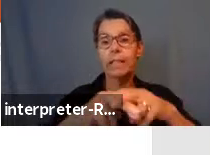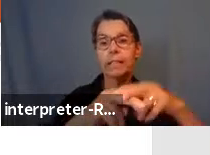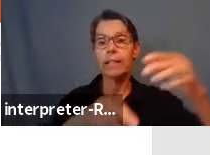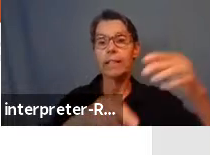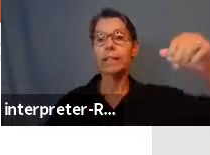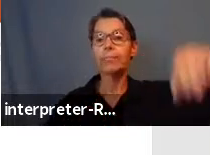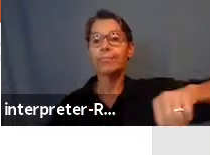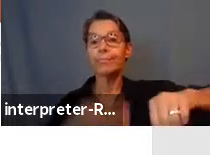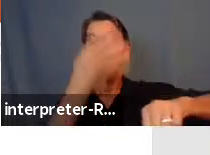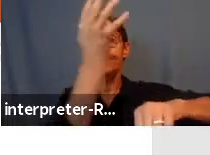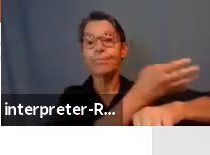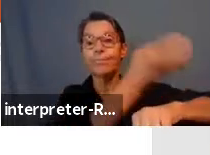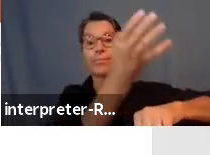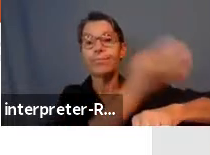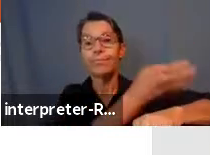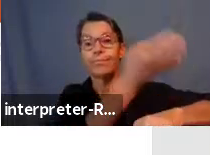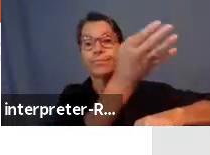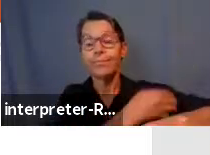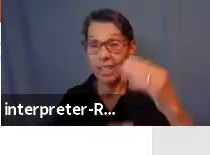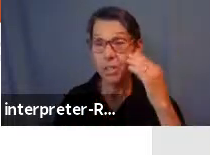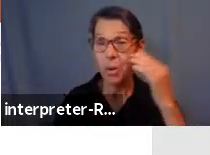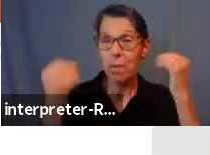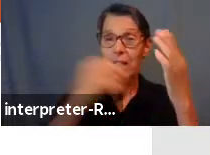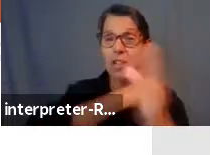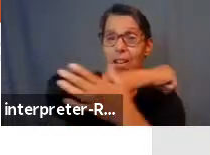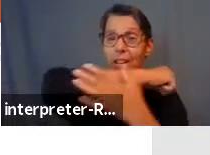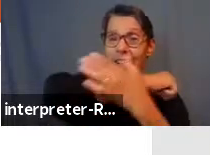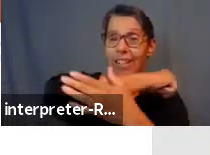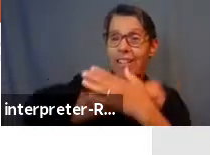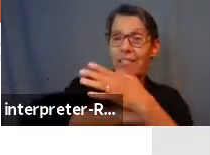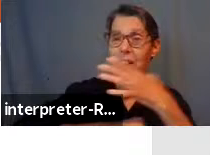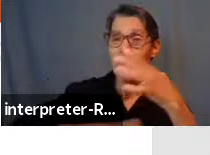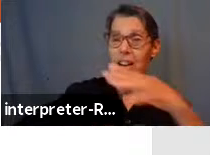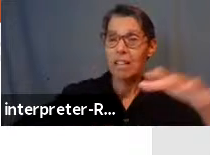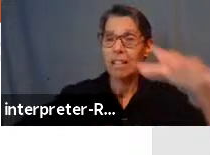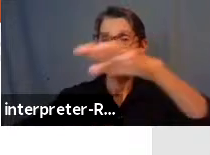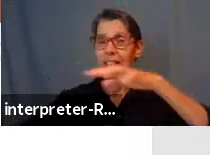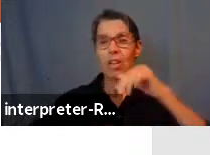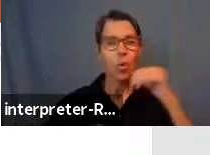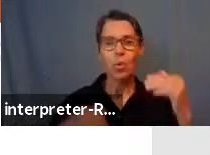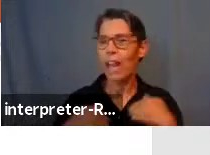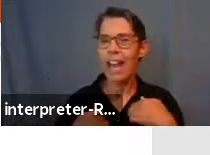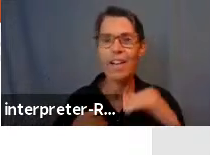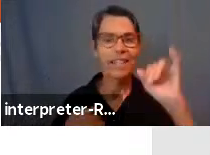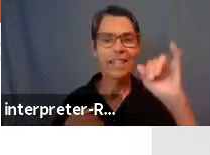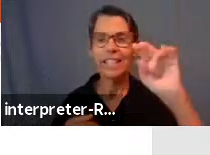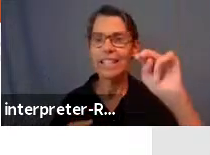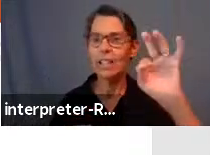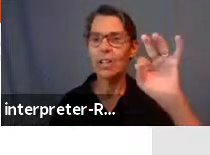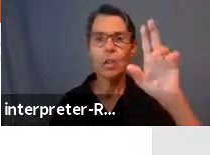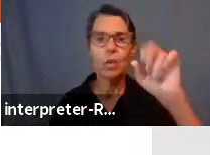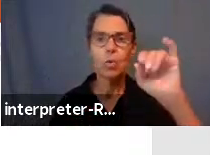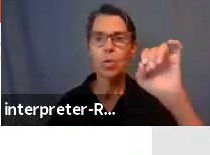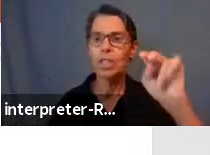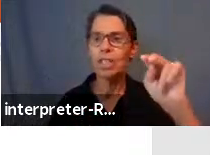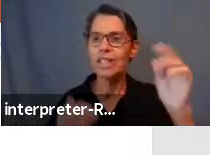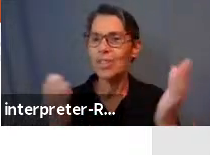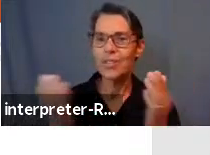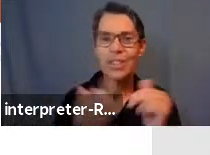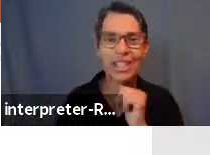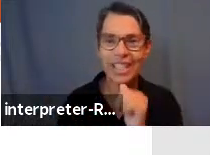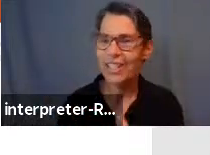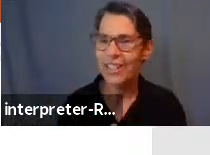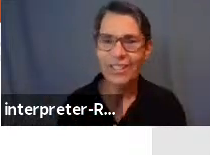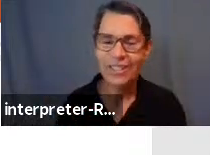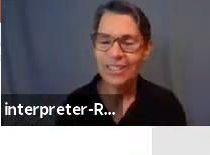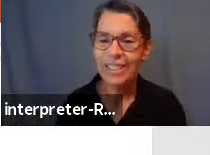because many of the rural facilities, the smaller facilities, do not do infusion services. So I think access to manpower